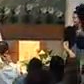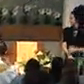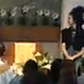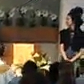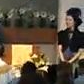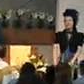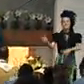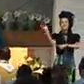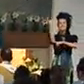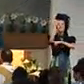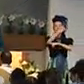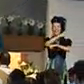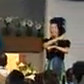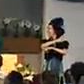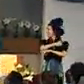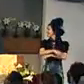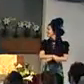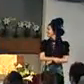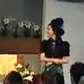Today,